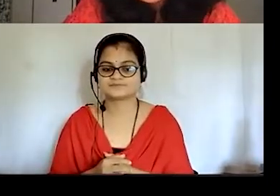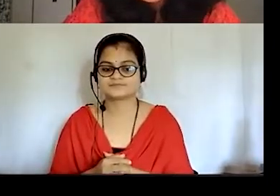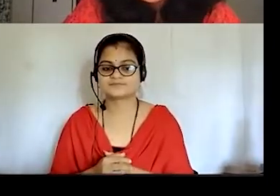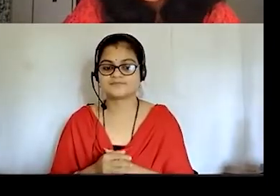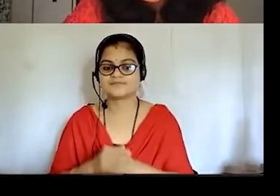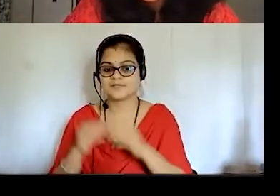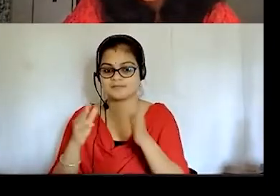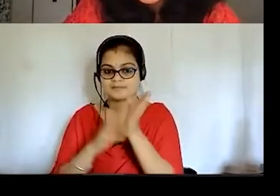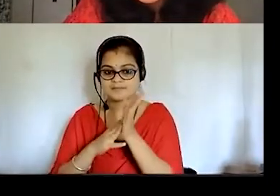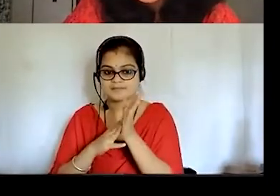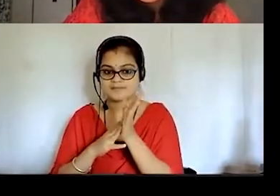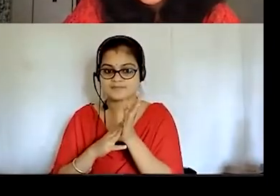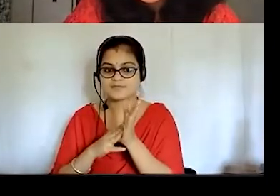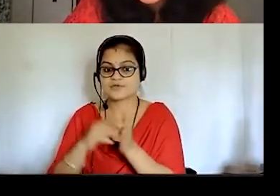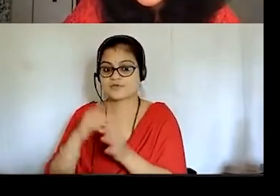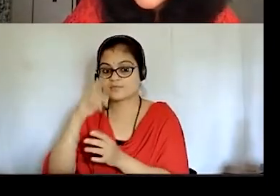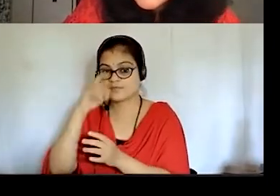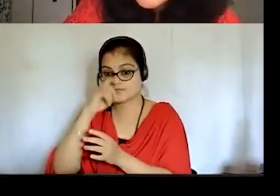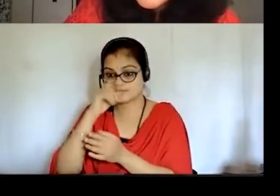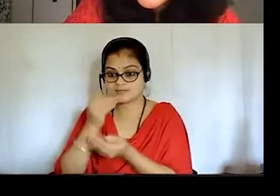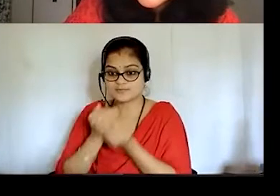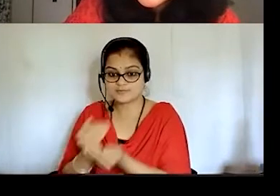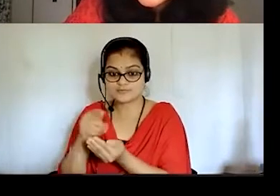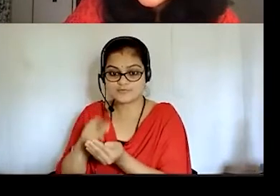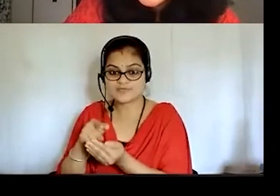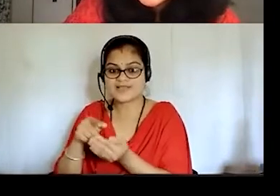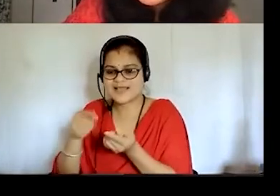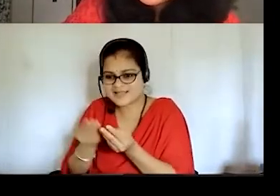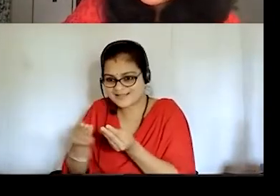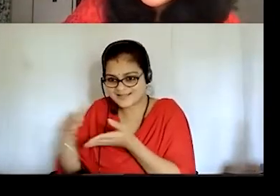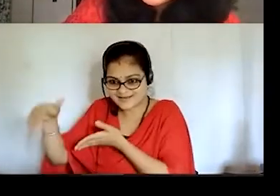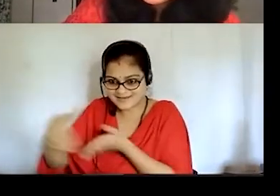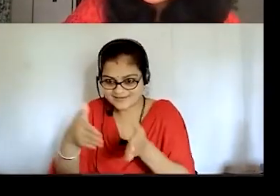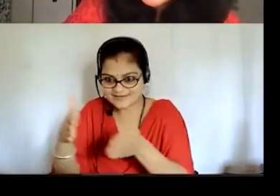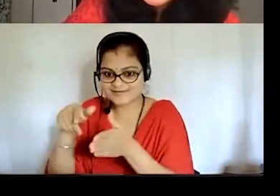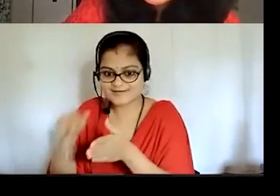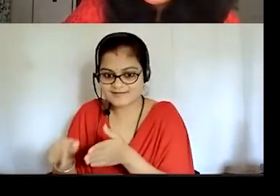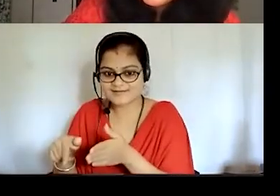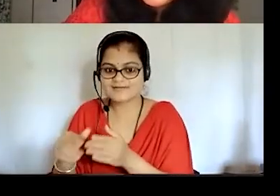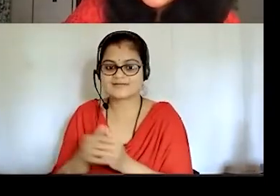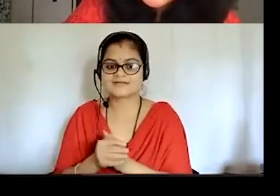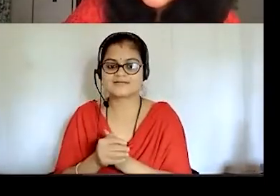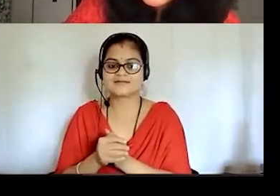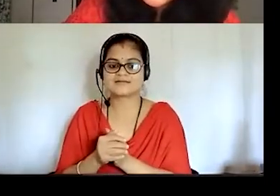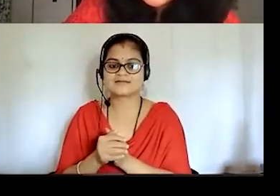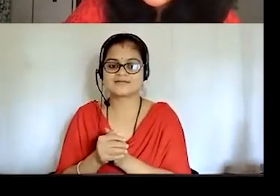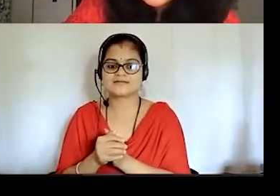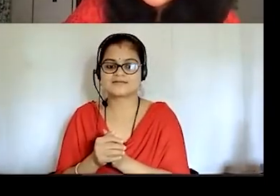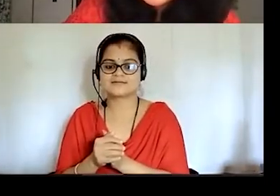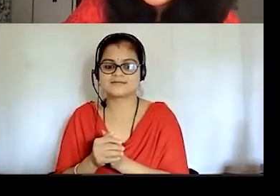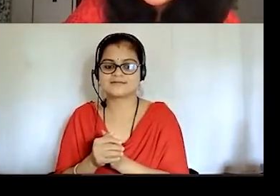Mississippi, the birthplace of blues, and just down the river, the birthplace of jazz, New Orleans.